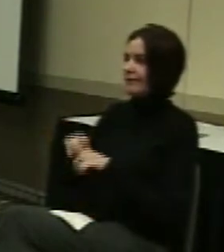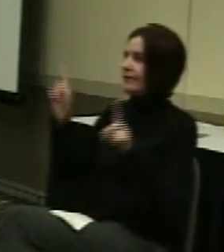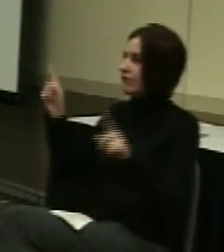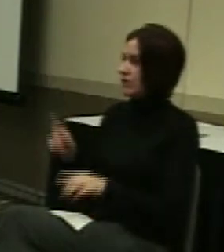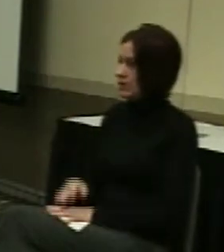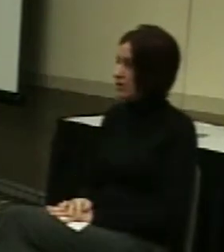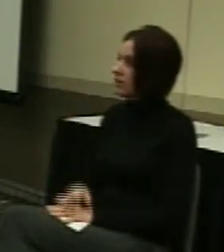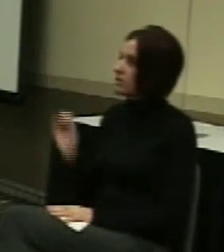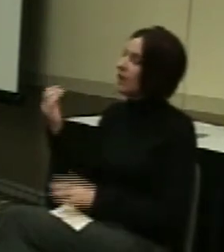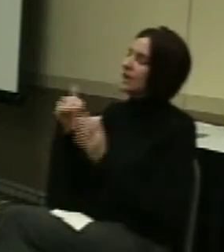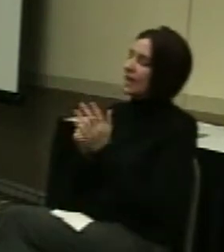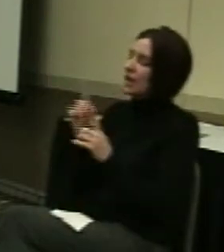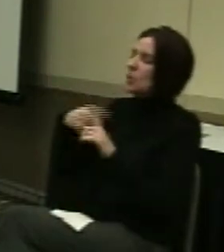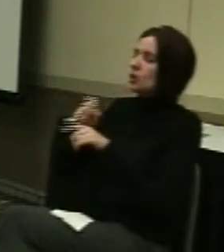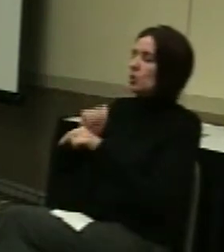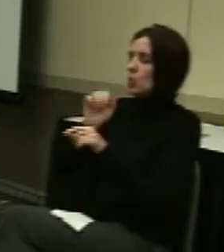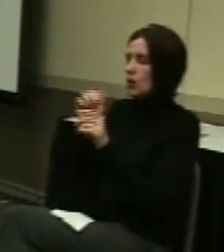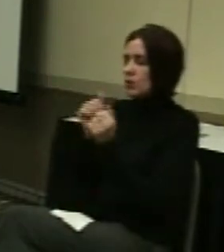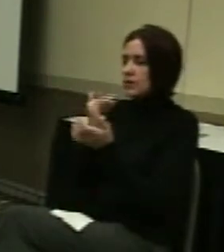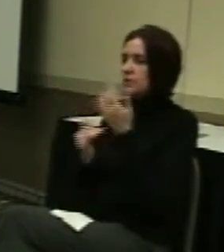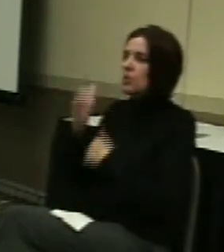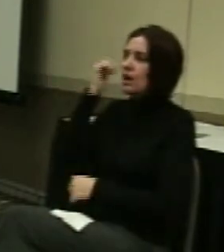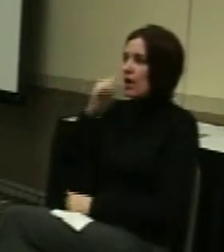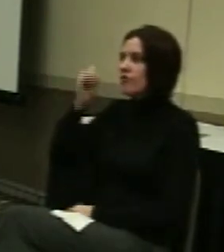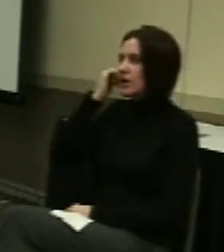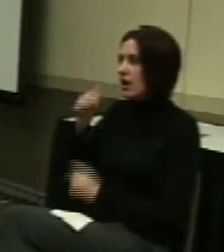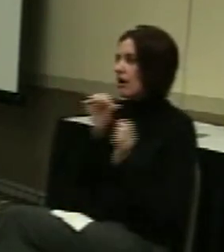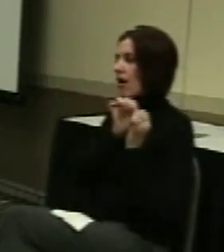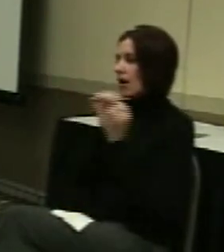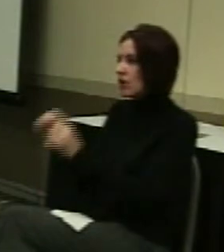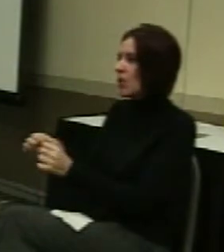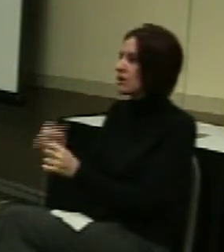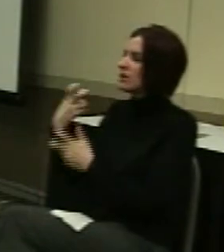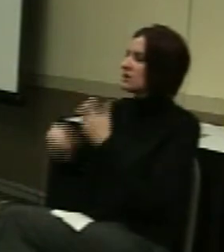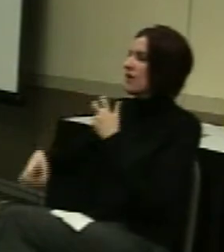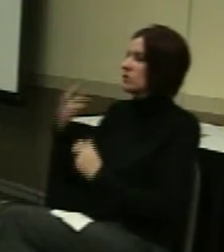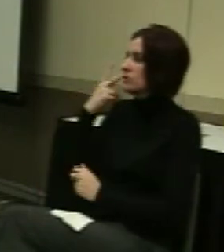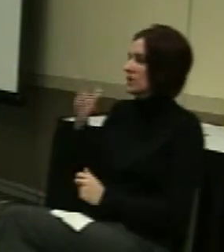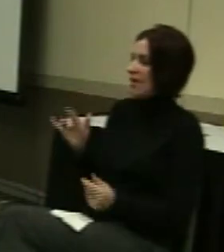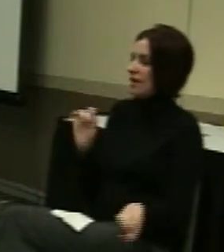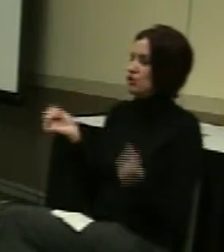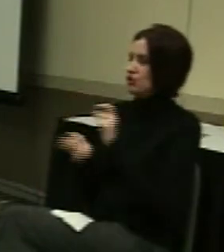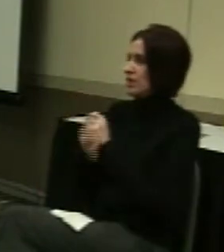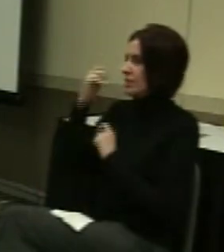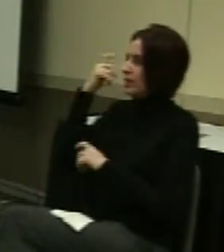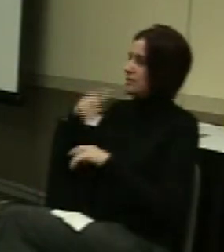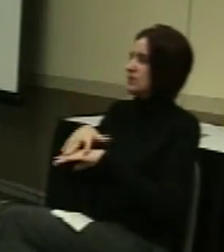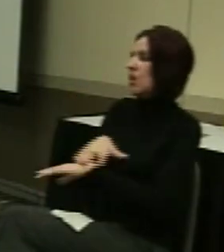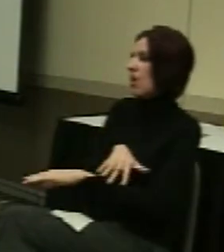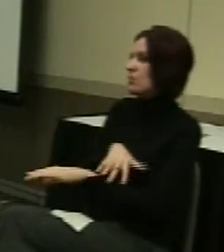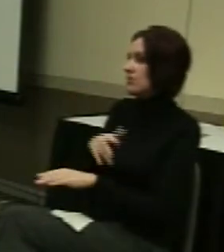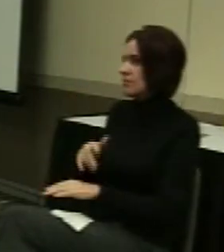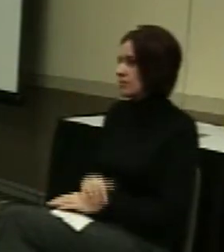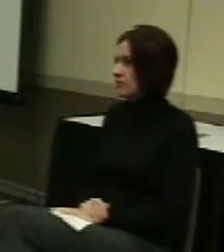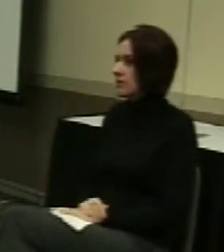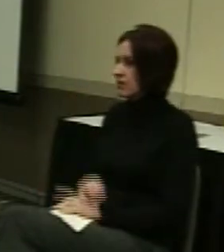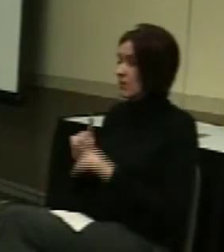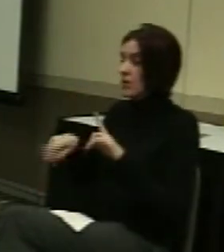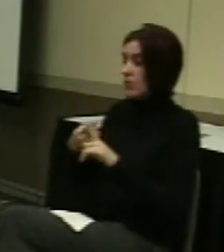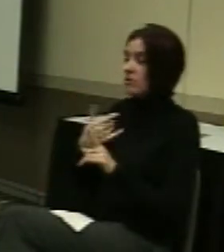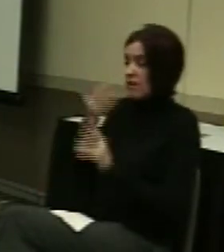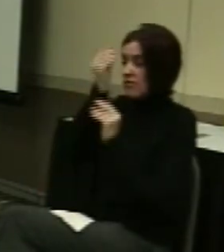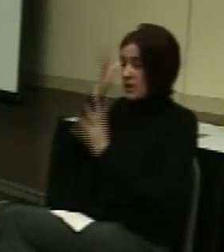you work with somebody every day and ongoing, it's very difficult to see progress. It's so true.